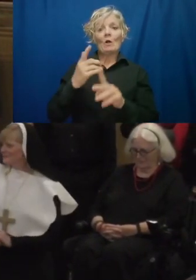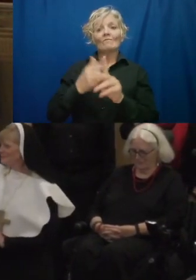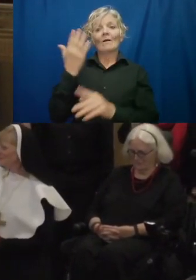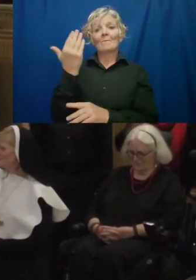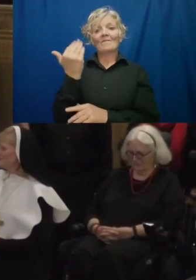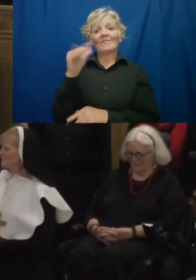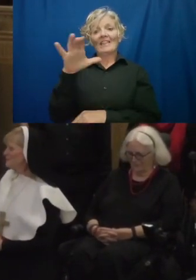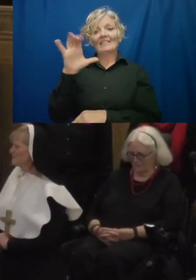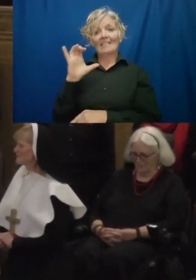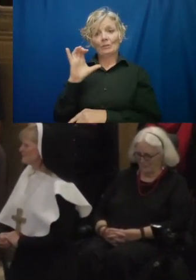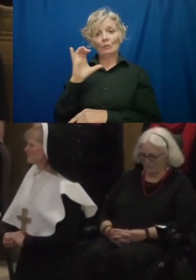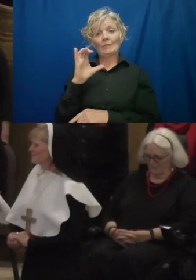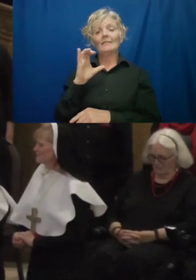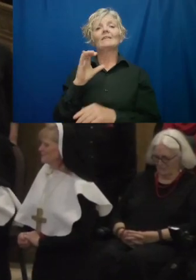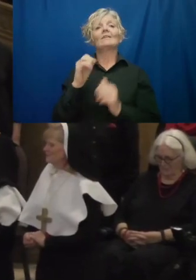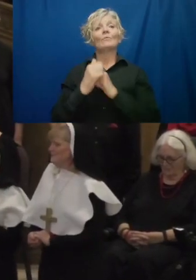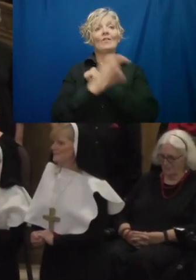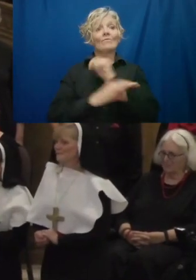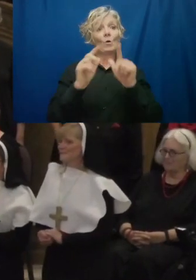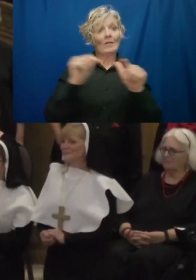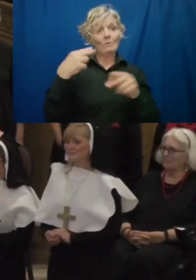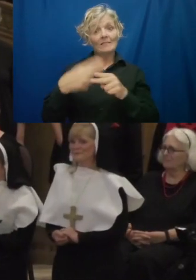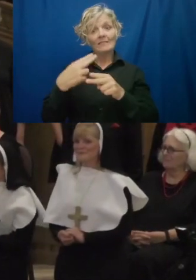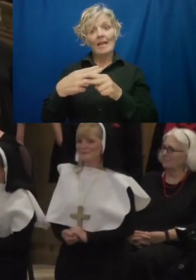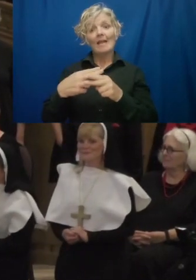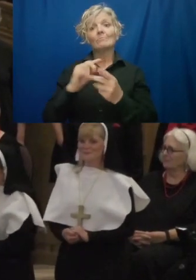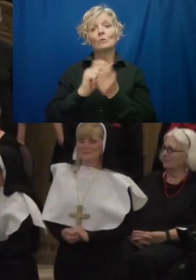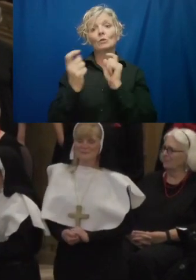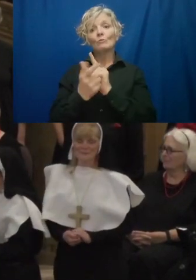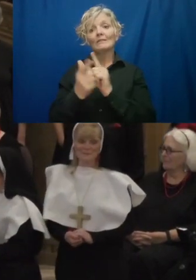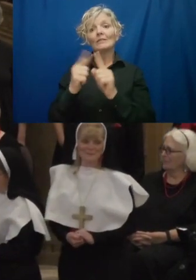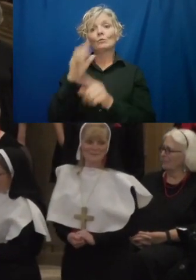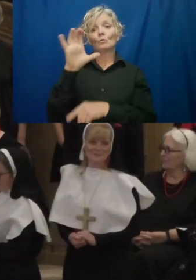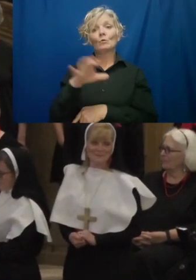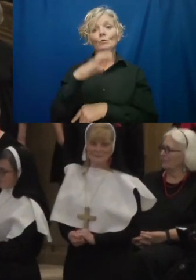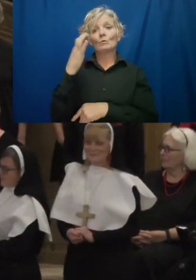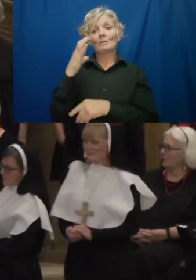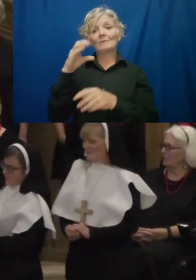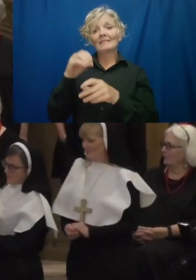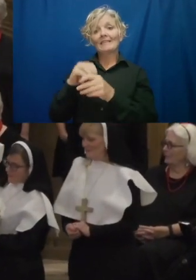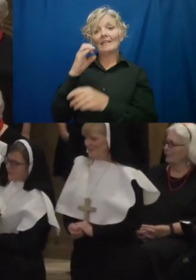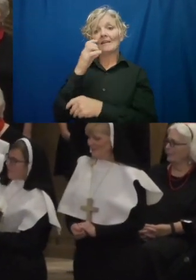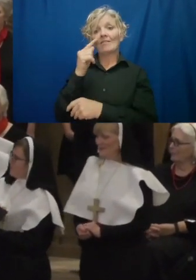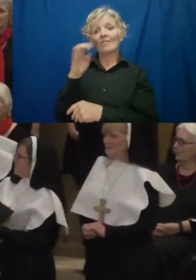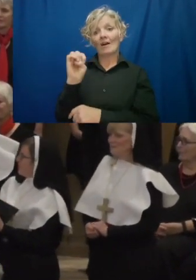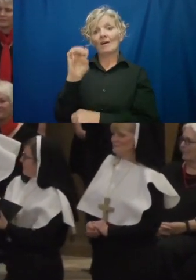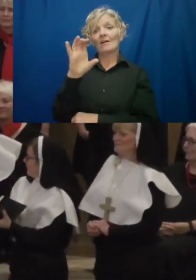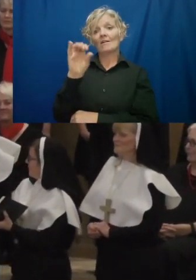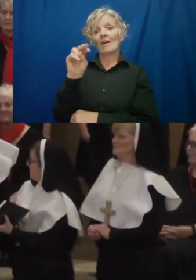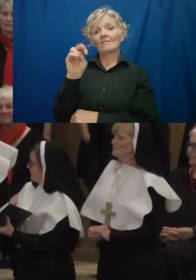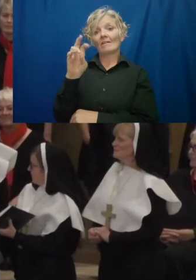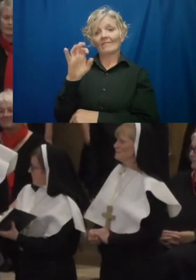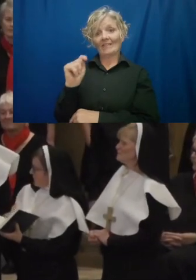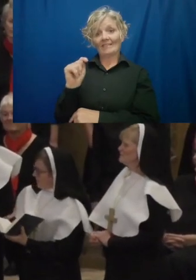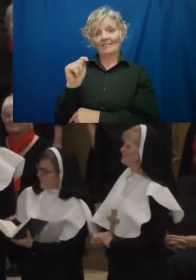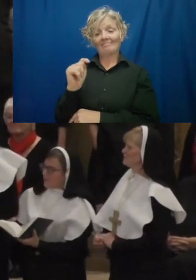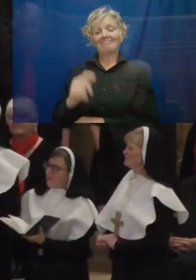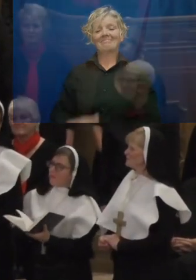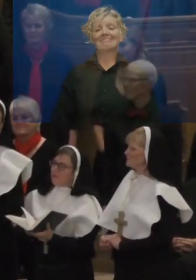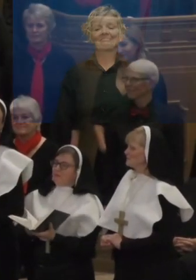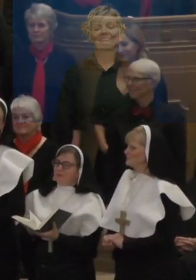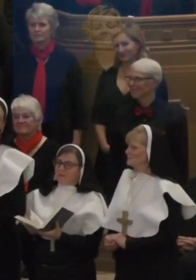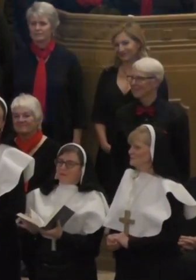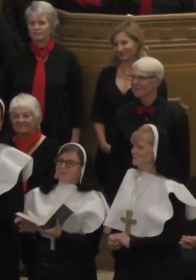15th century lauda entitled Nativitatis in Cenobium, or in its English translation, Christmas in the Convent.